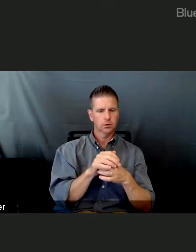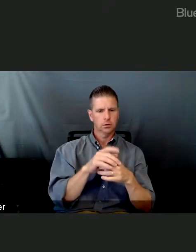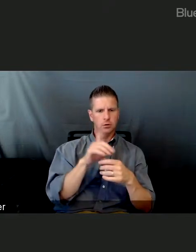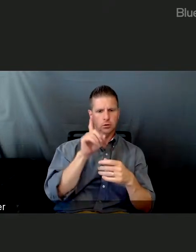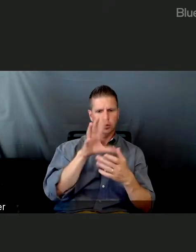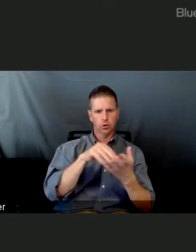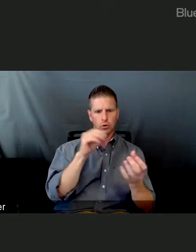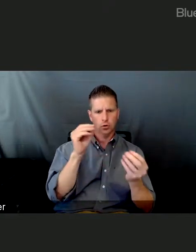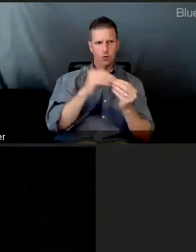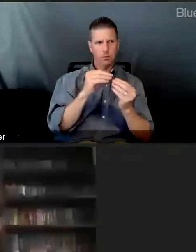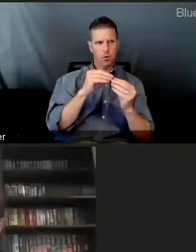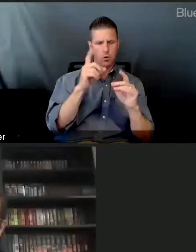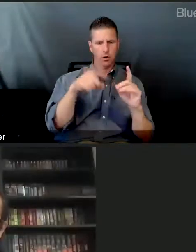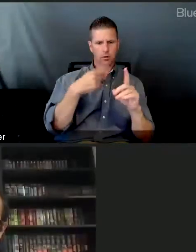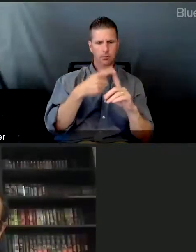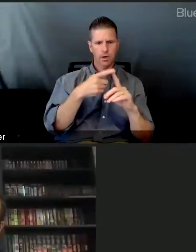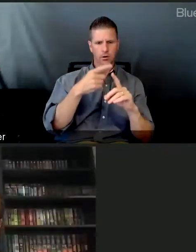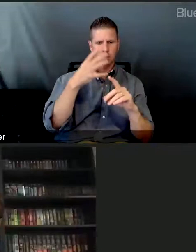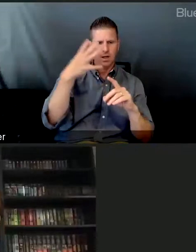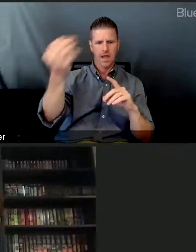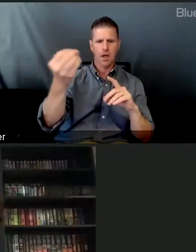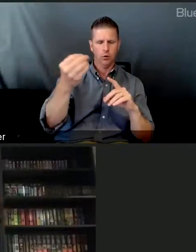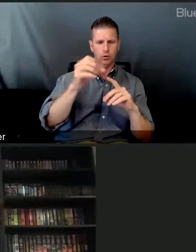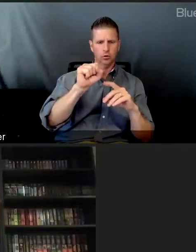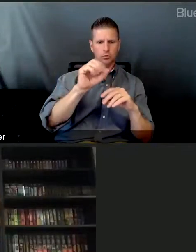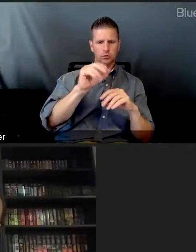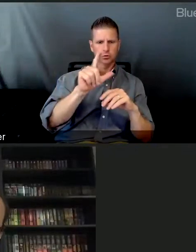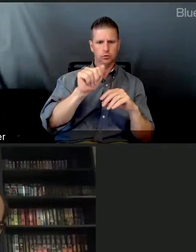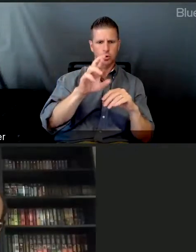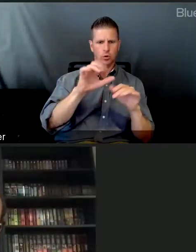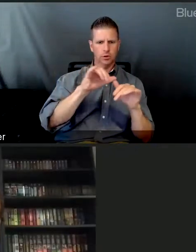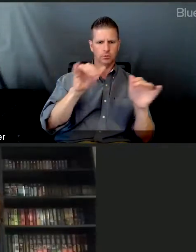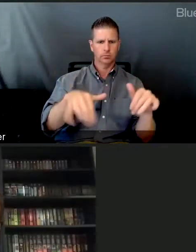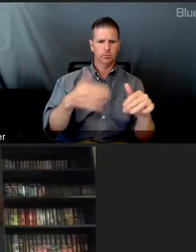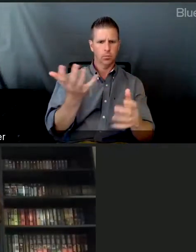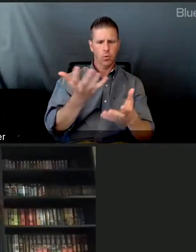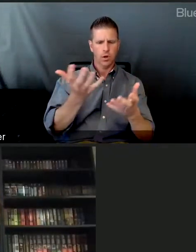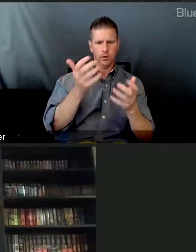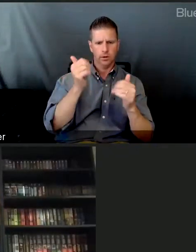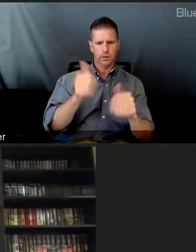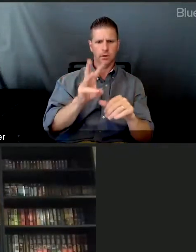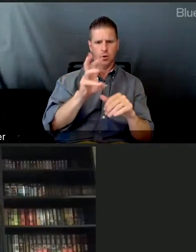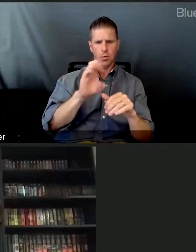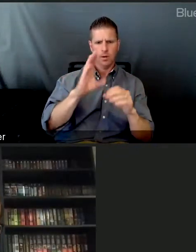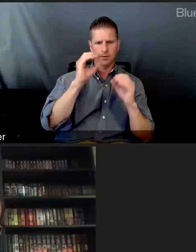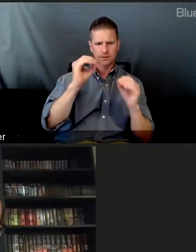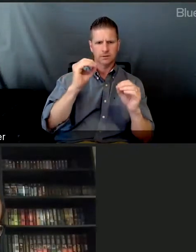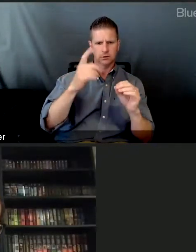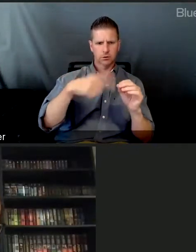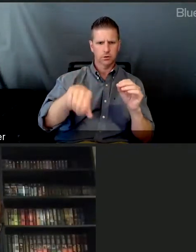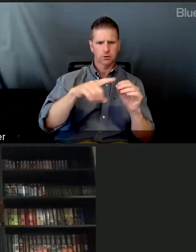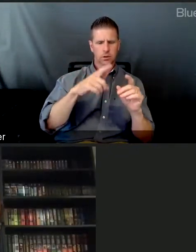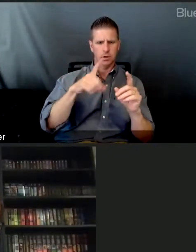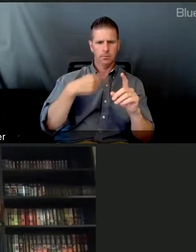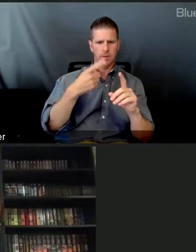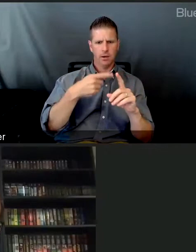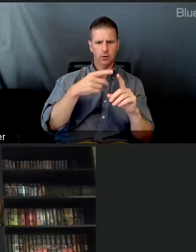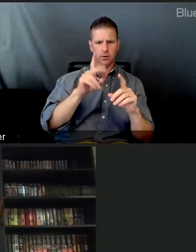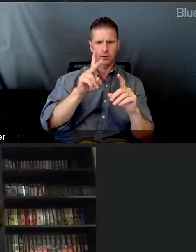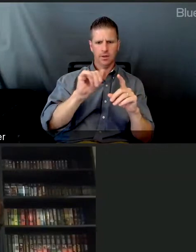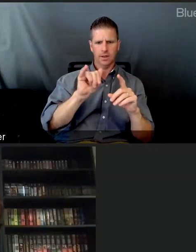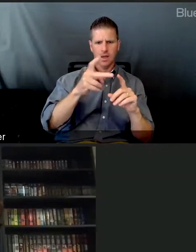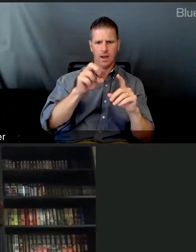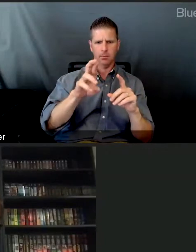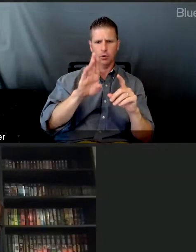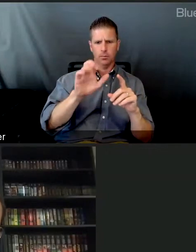learn more about the outer solar system. So what can Webb teach us about the Kuiper Belt and the Oort